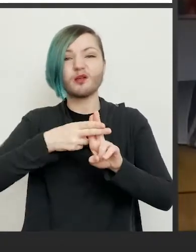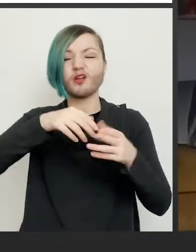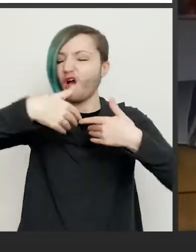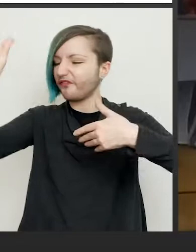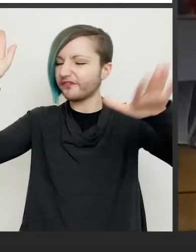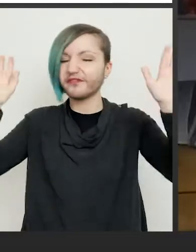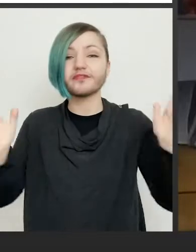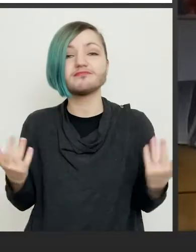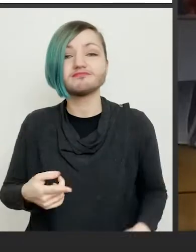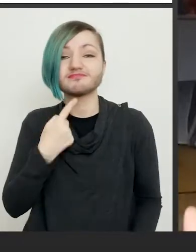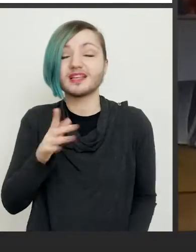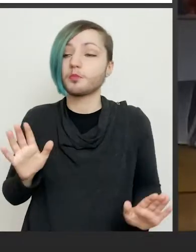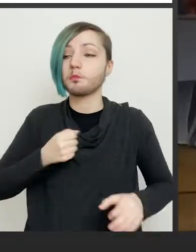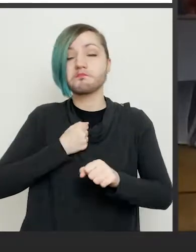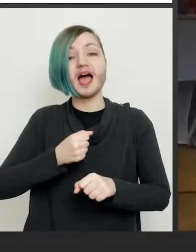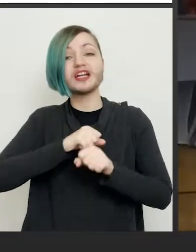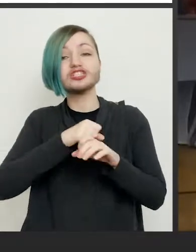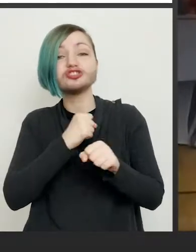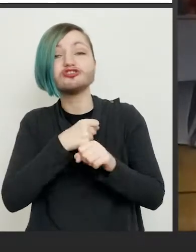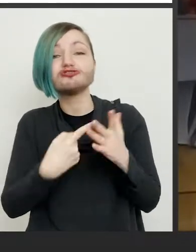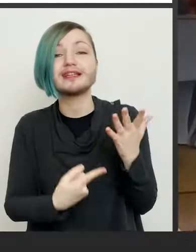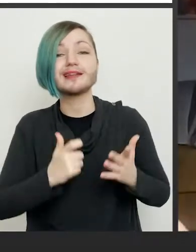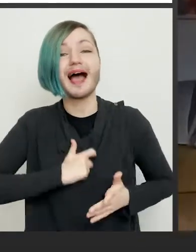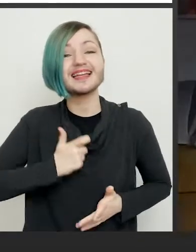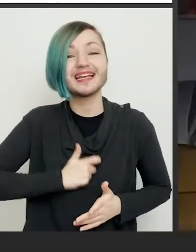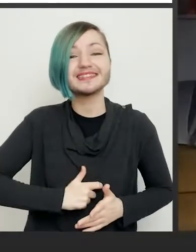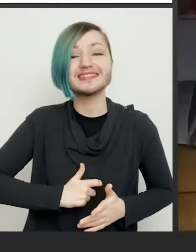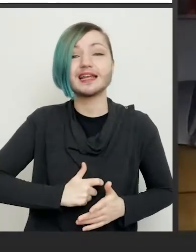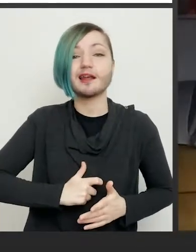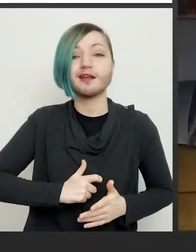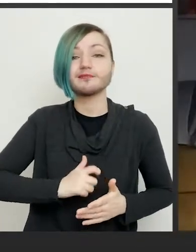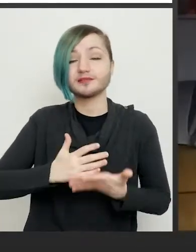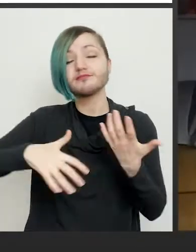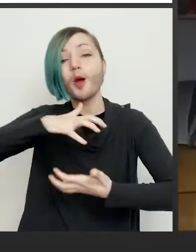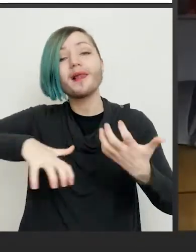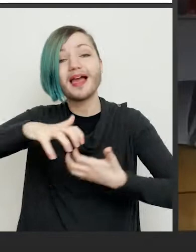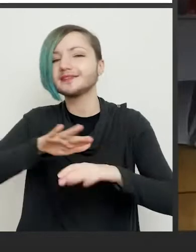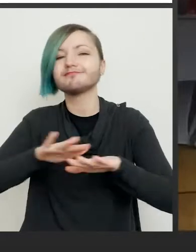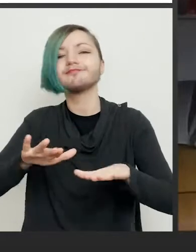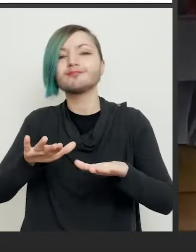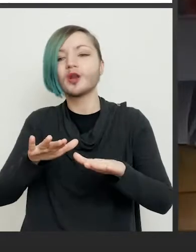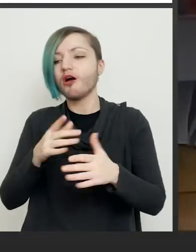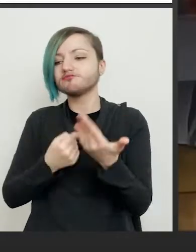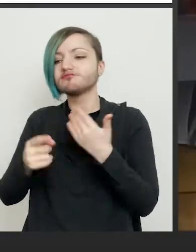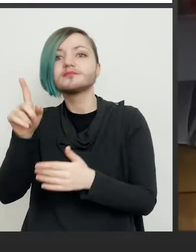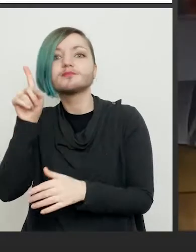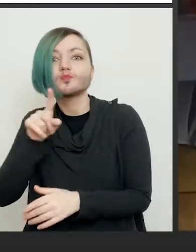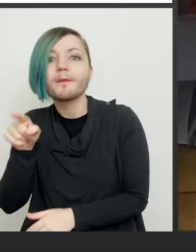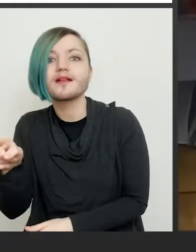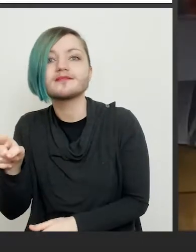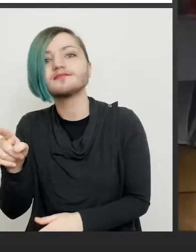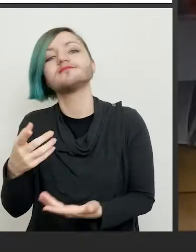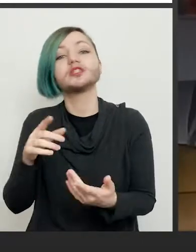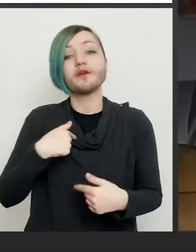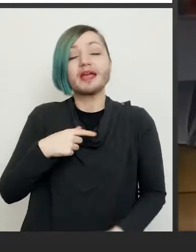my gender identity is a bit more complex than just, your typical woman. And for me, non-binary sort of